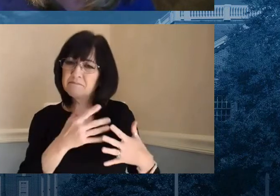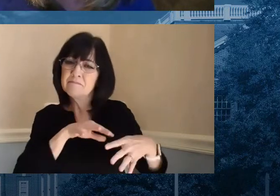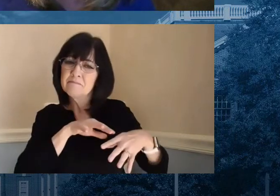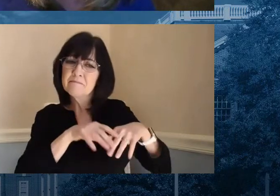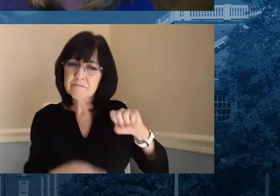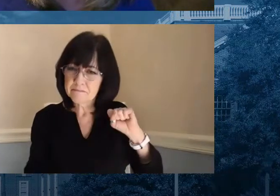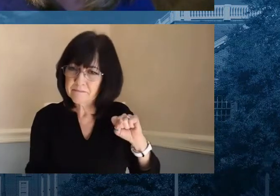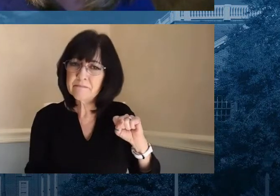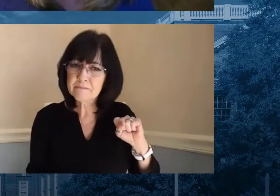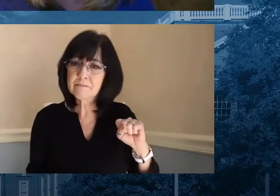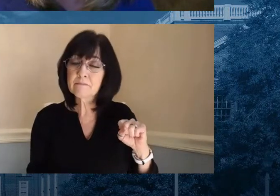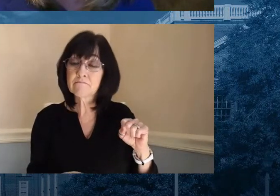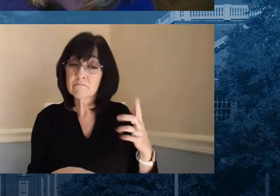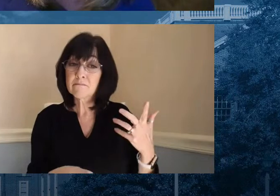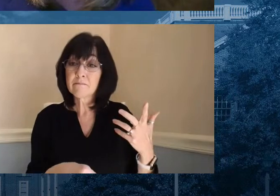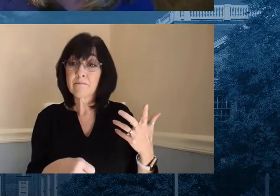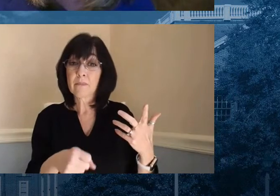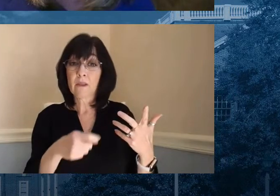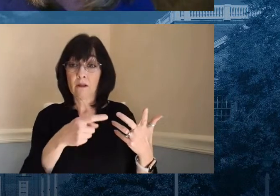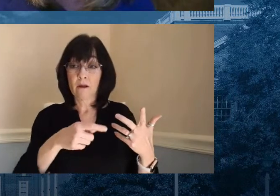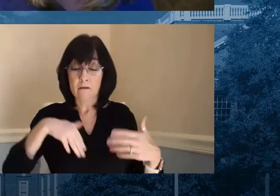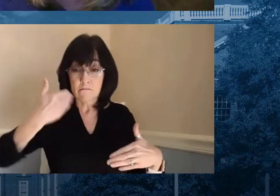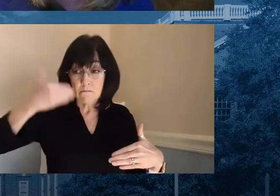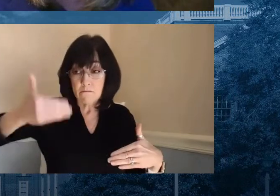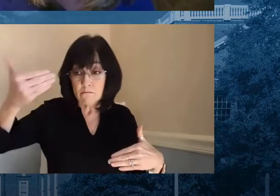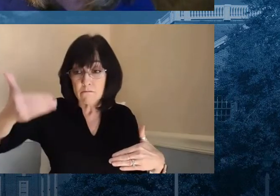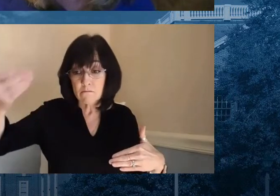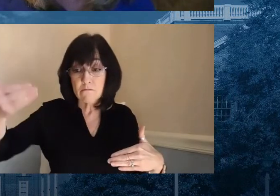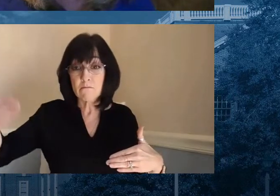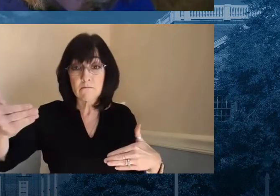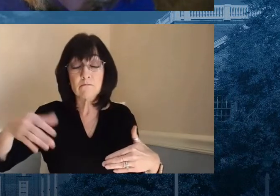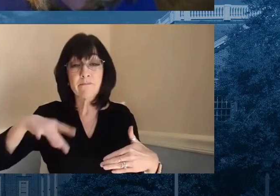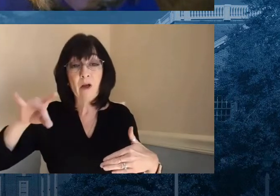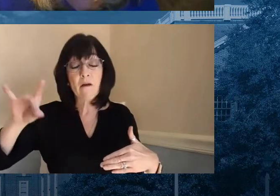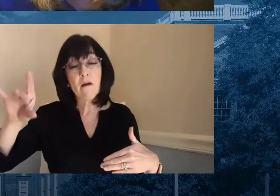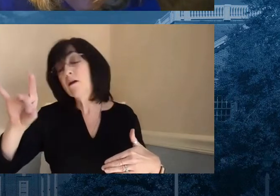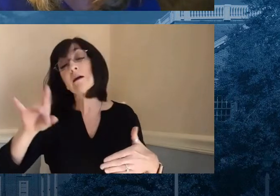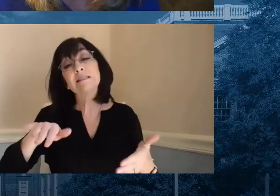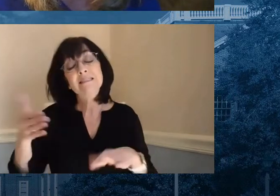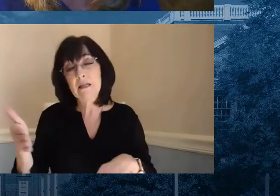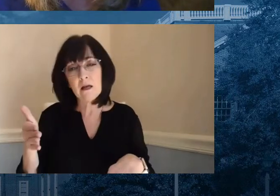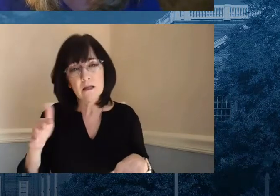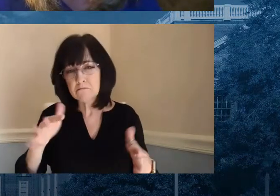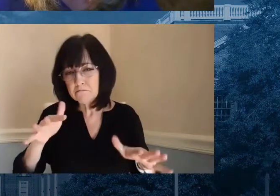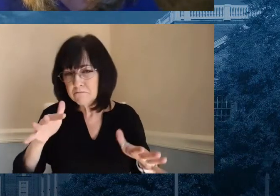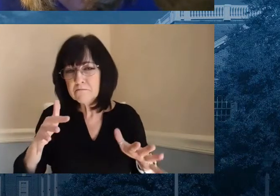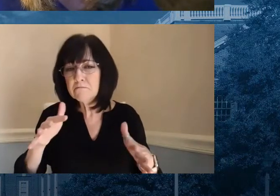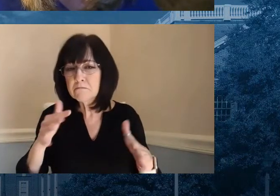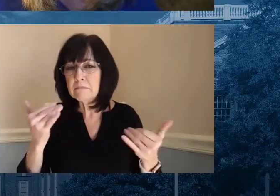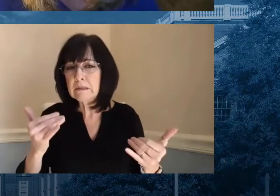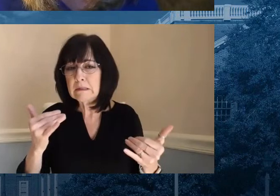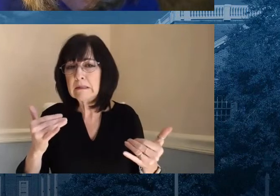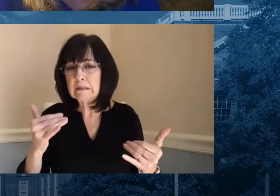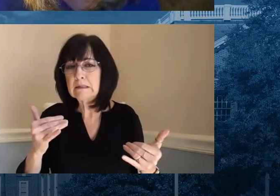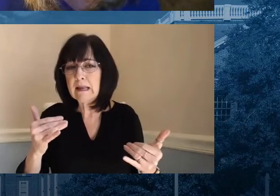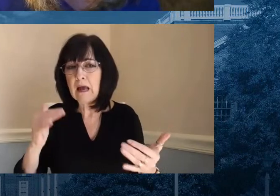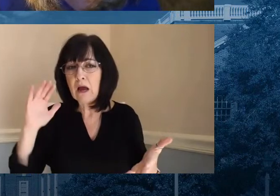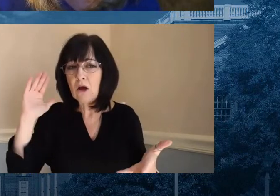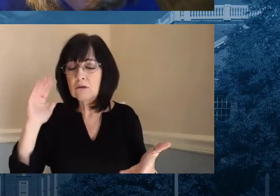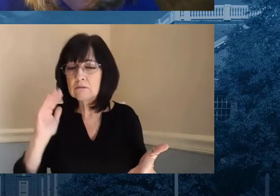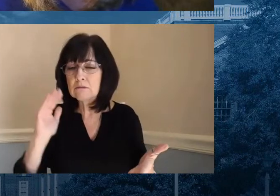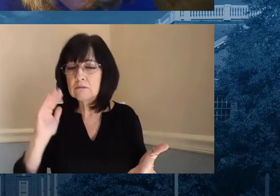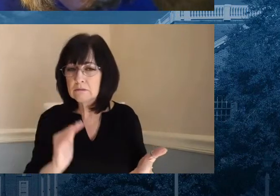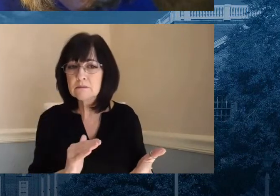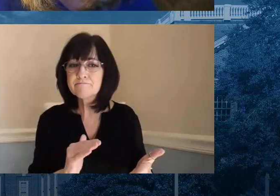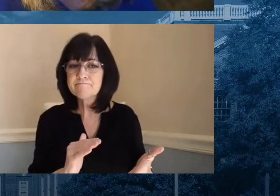flattening out. It's a little disturbing that the hospitalization numbers are where they are, ticking up. You can